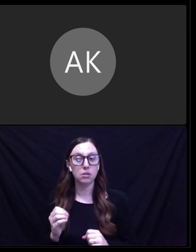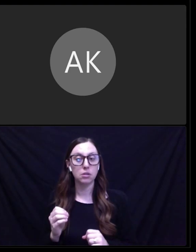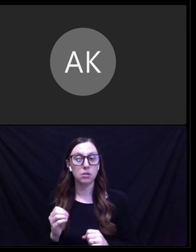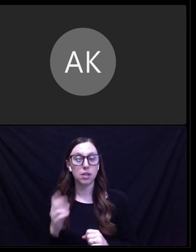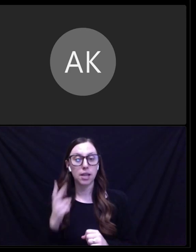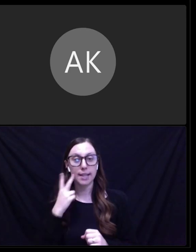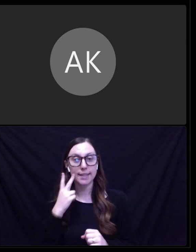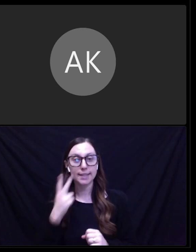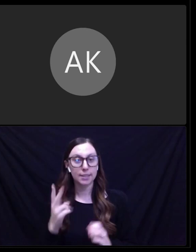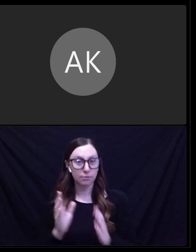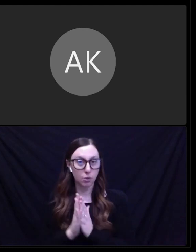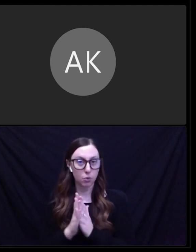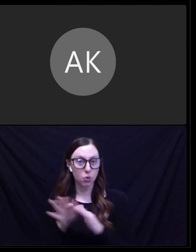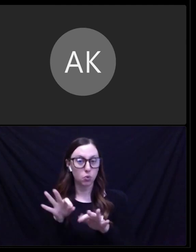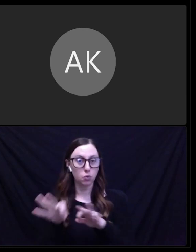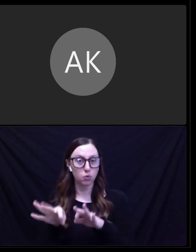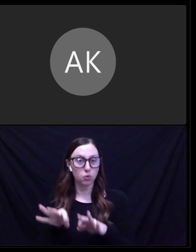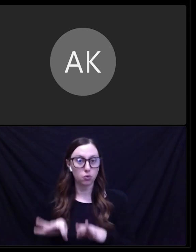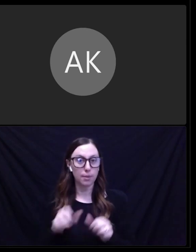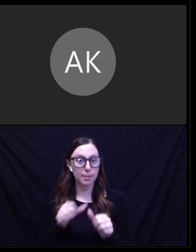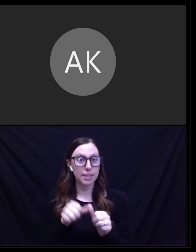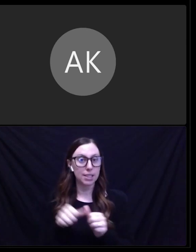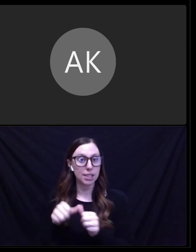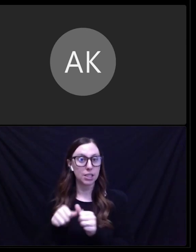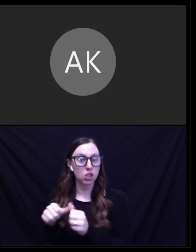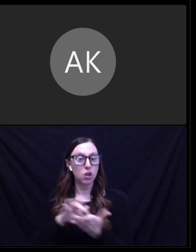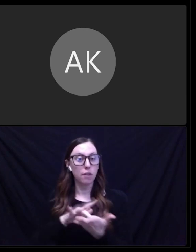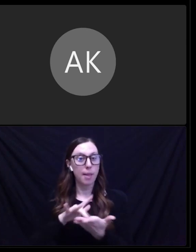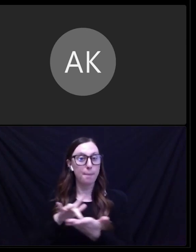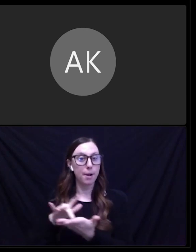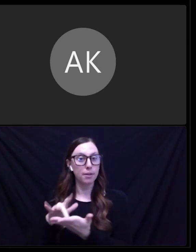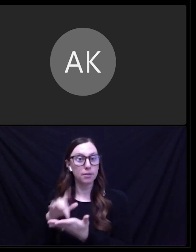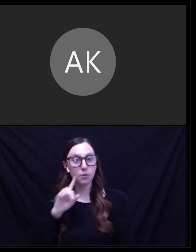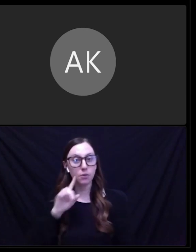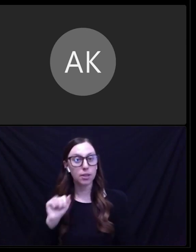request to describe each of the buttons on the ATI.